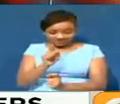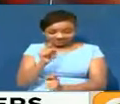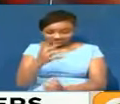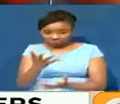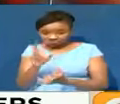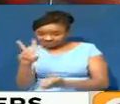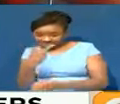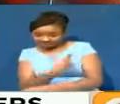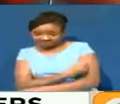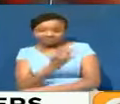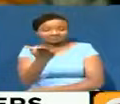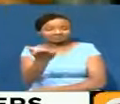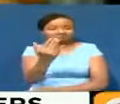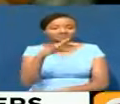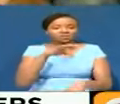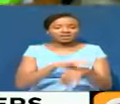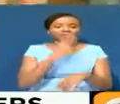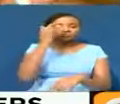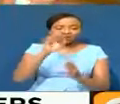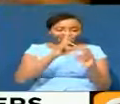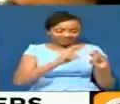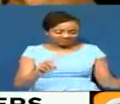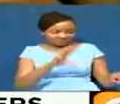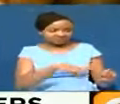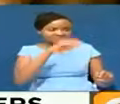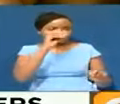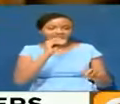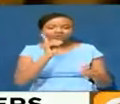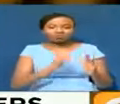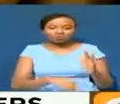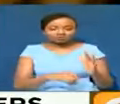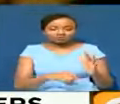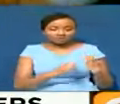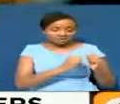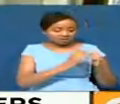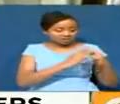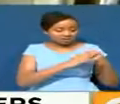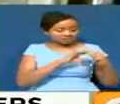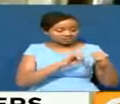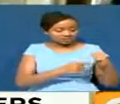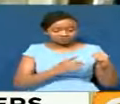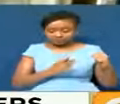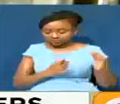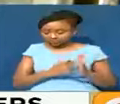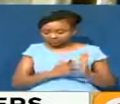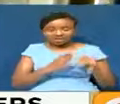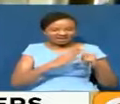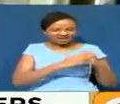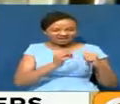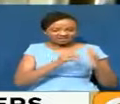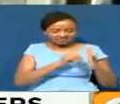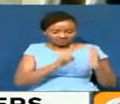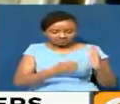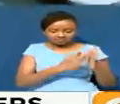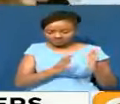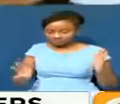second jab. This comes after reports indicated that between 90,000 and 100,000 persons are yet to show up